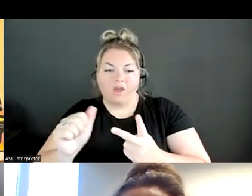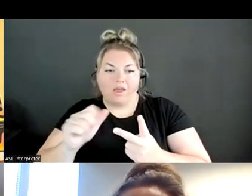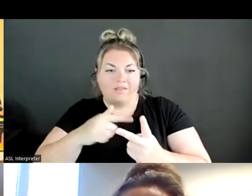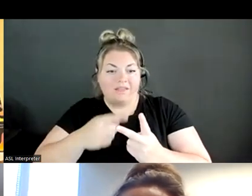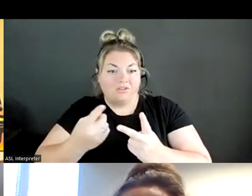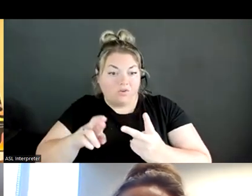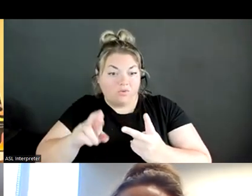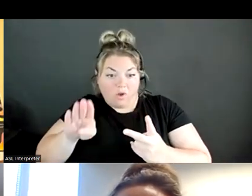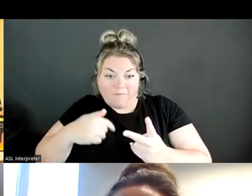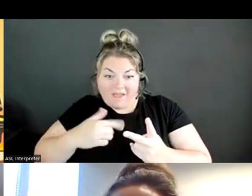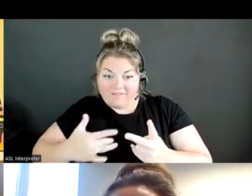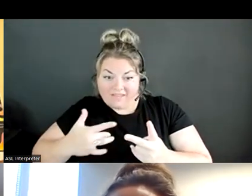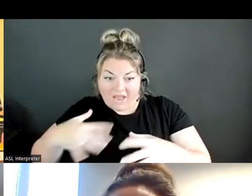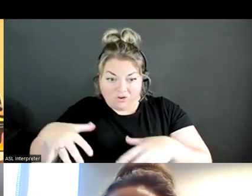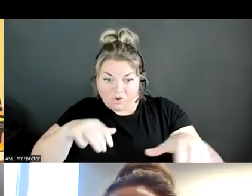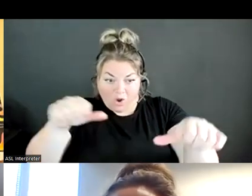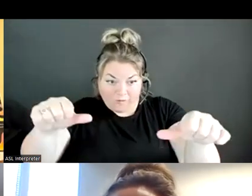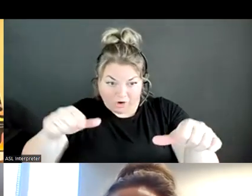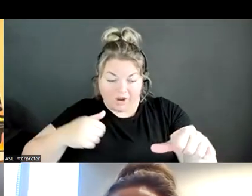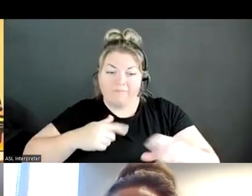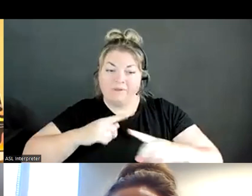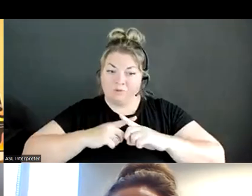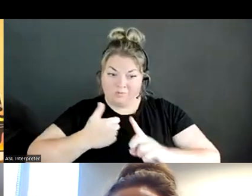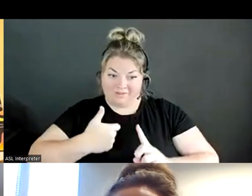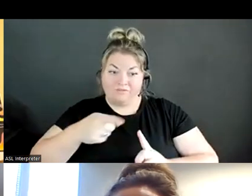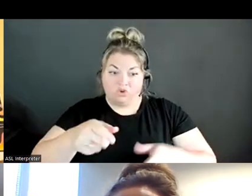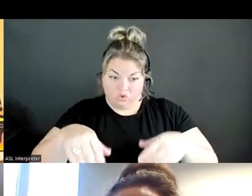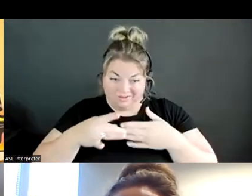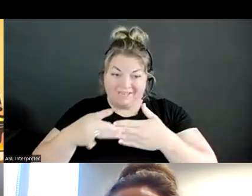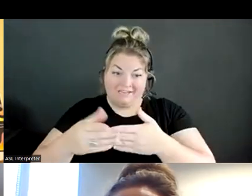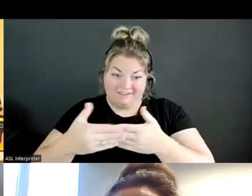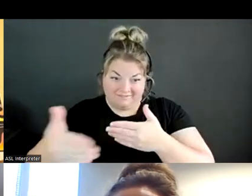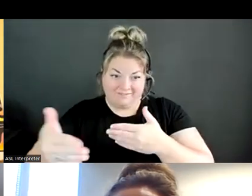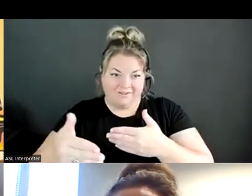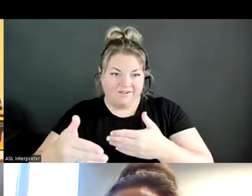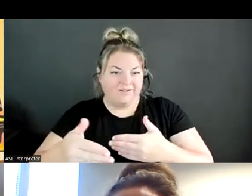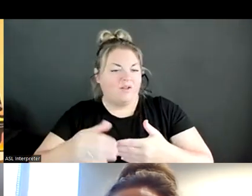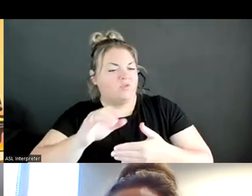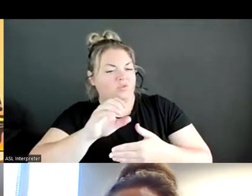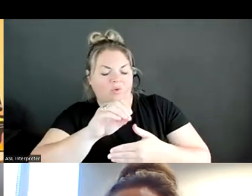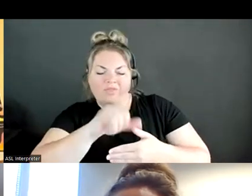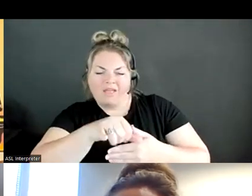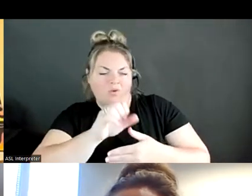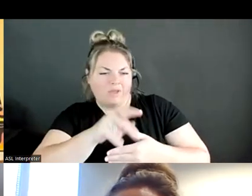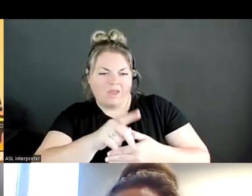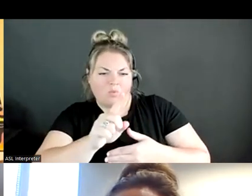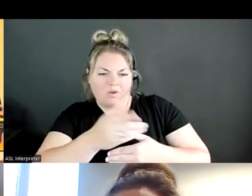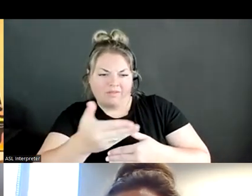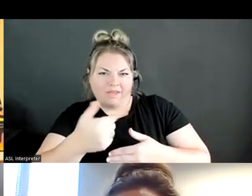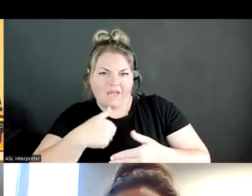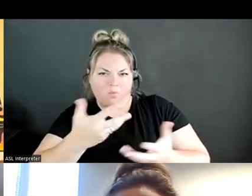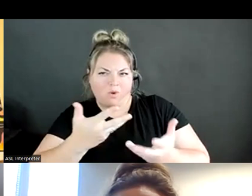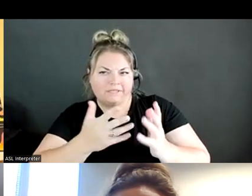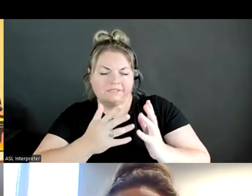took over. Now I'm gonna mute myself and then you do the leading. Yeah, so that's okay. One of the questions I was gonna ask